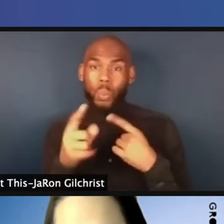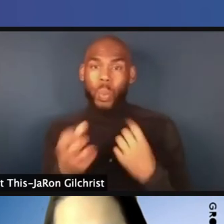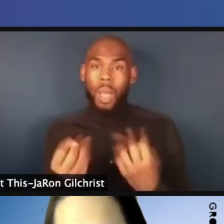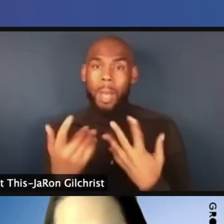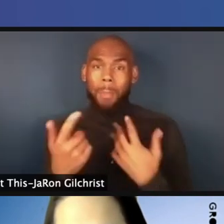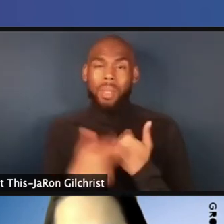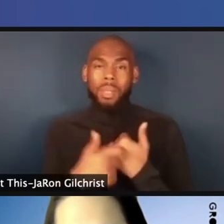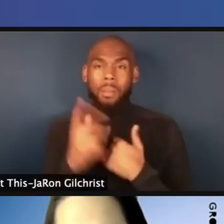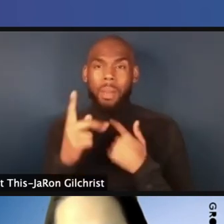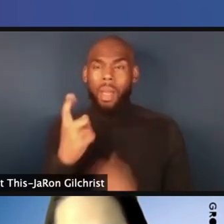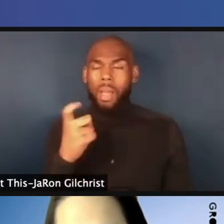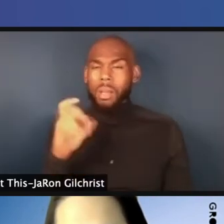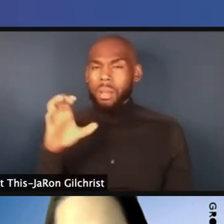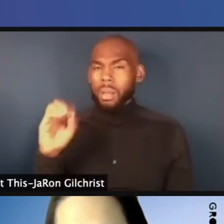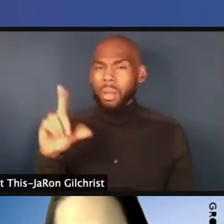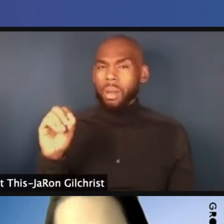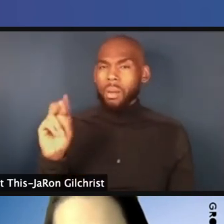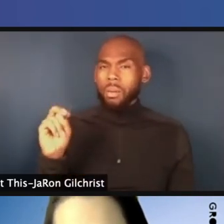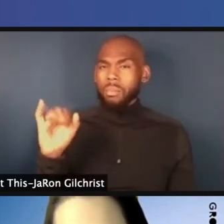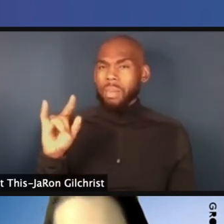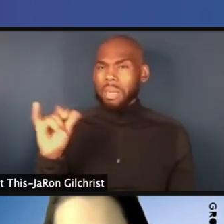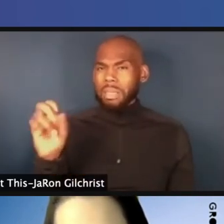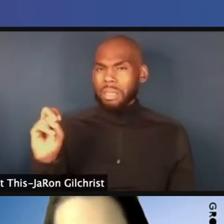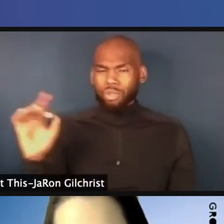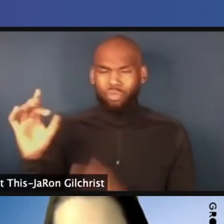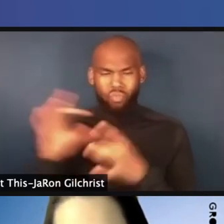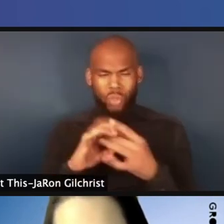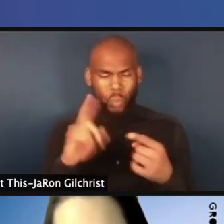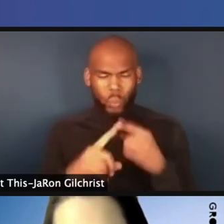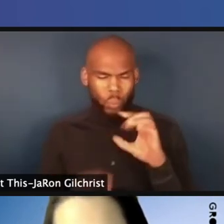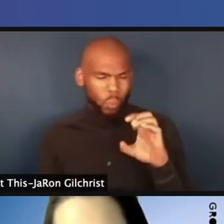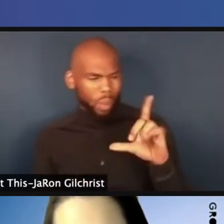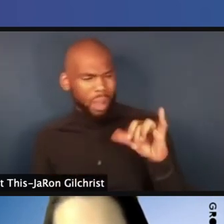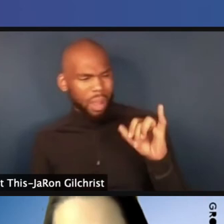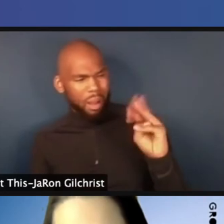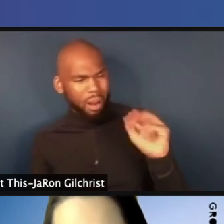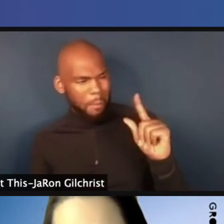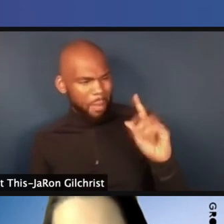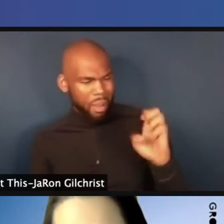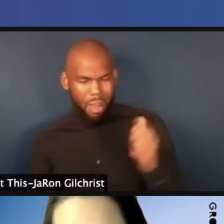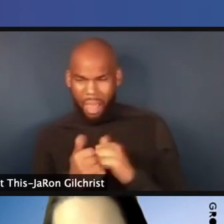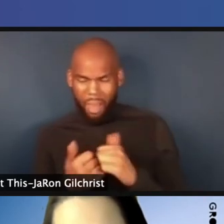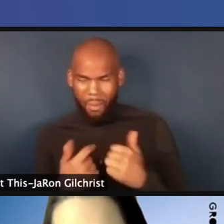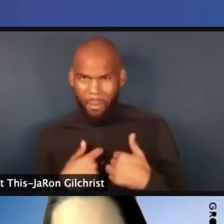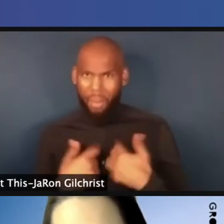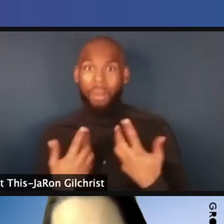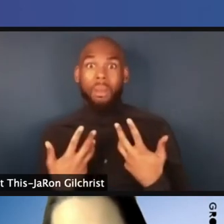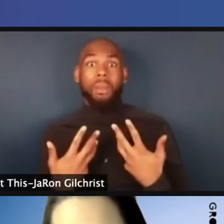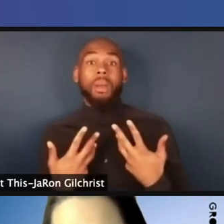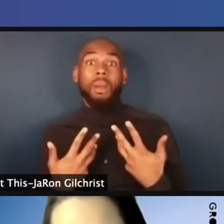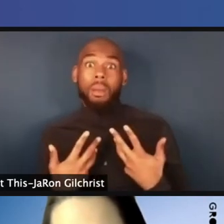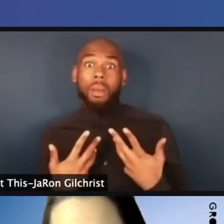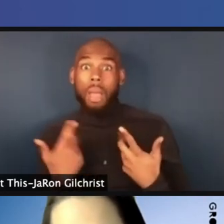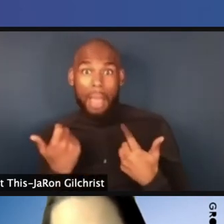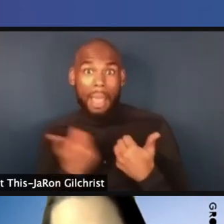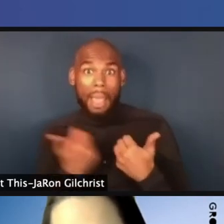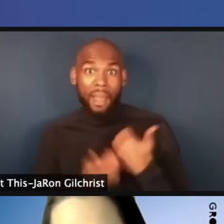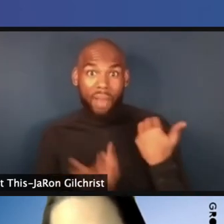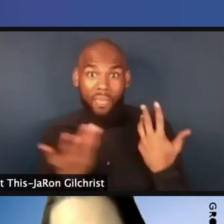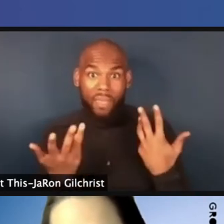does colonization have to do with the climate? And it's like, everything. but it, you know, it feels a little bit like